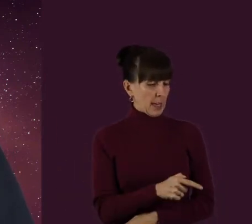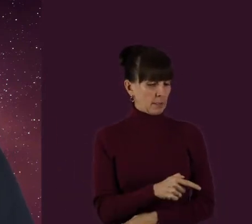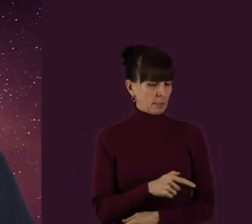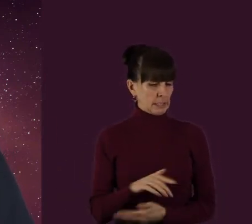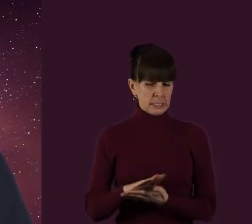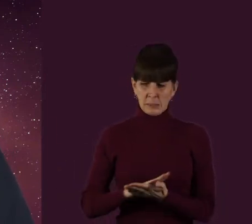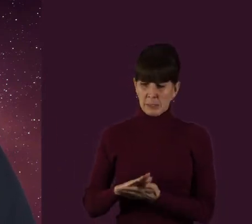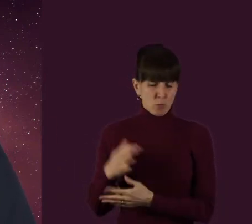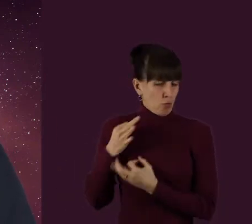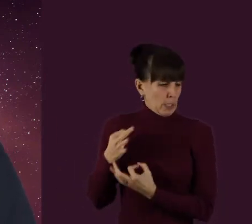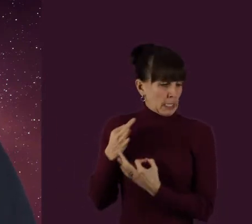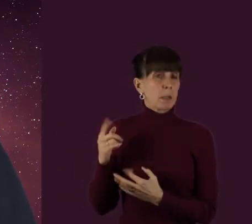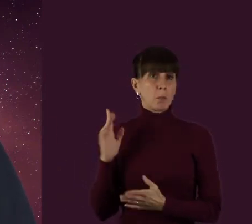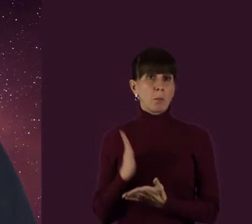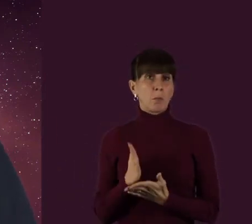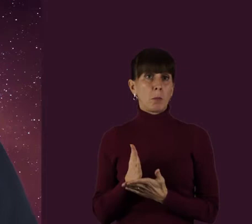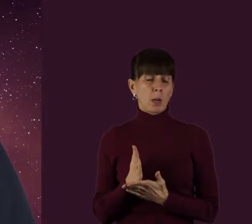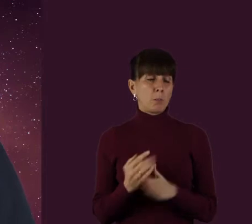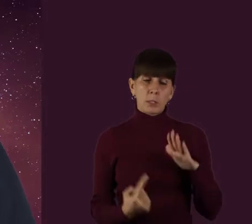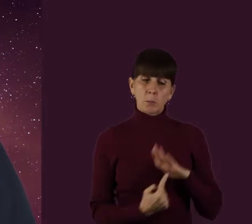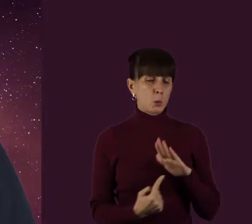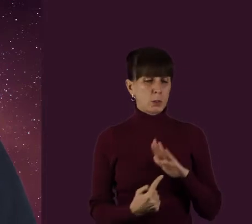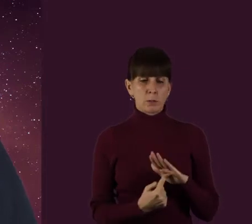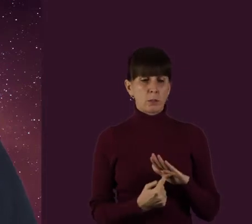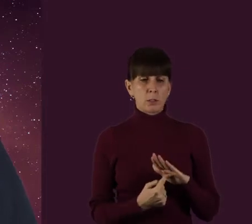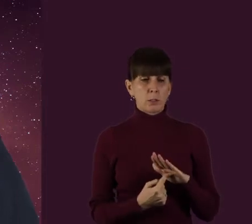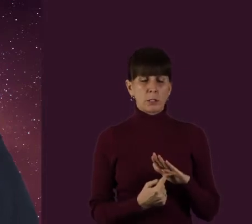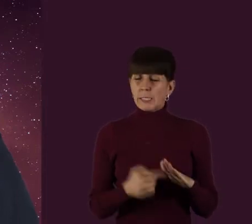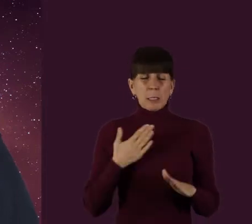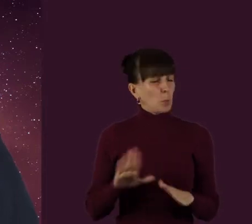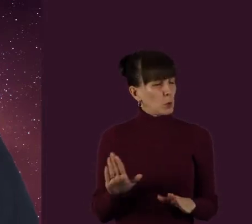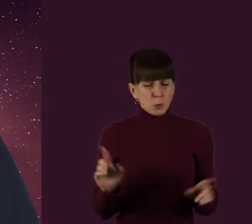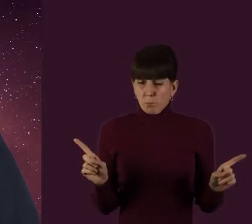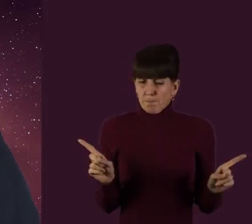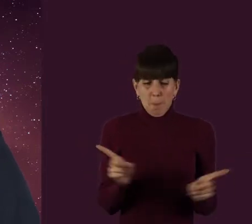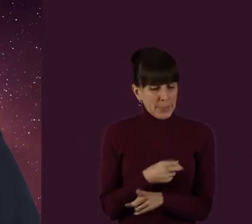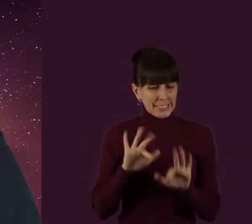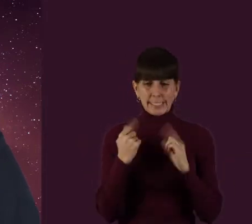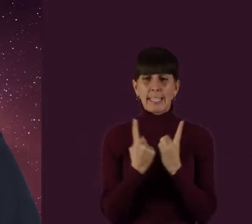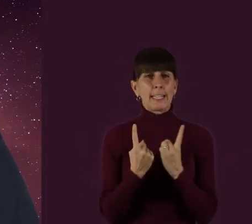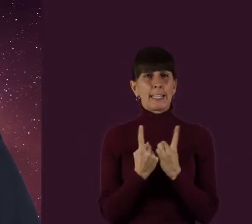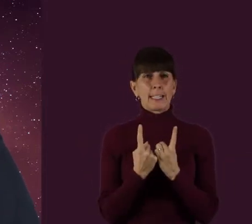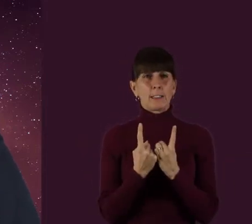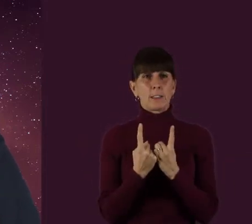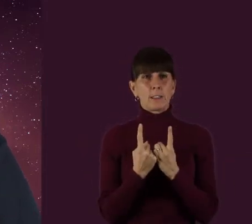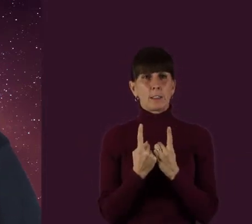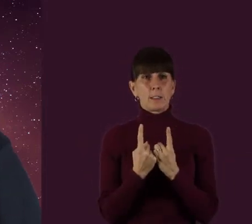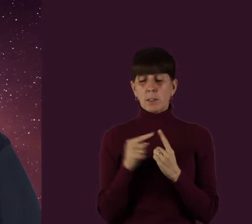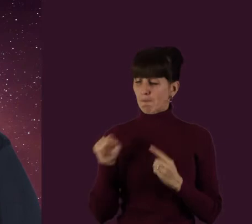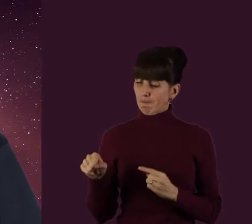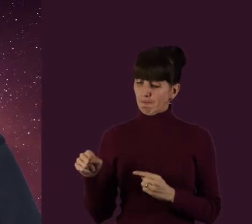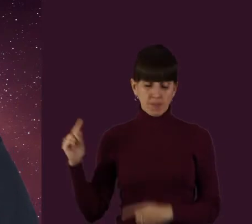But this was too important for them. They did not want to risk missing out. And so the shepherds